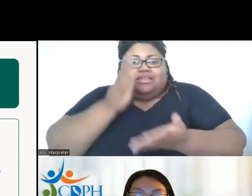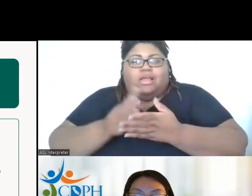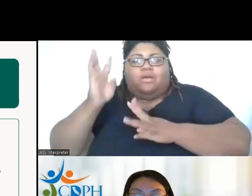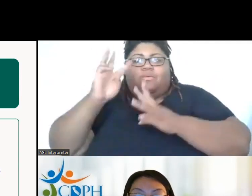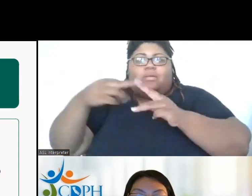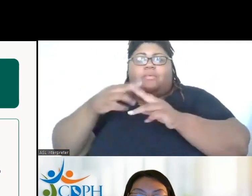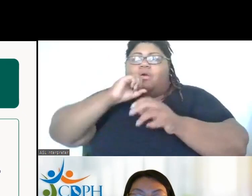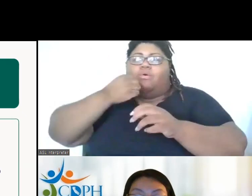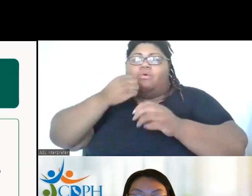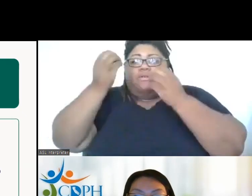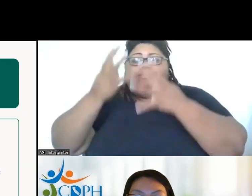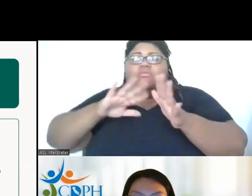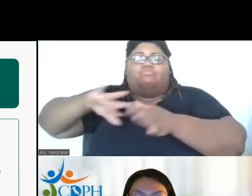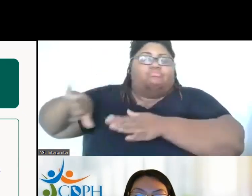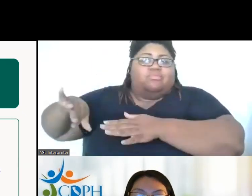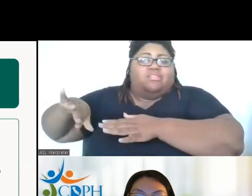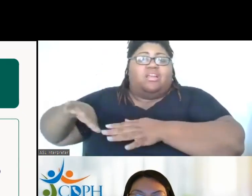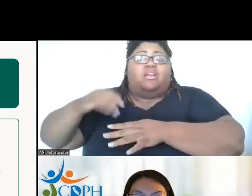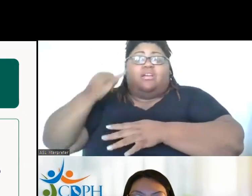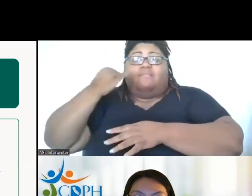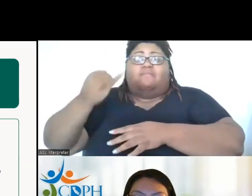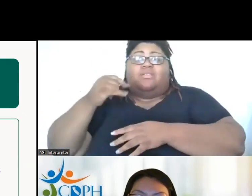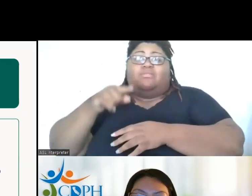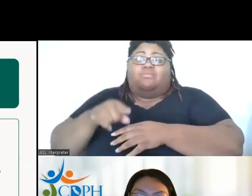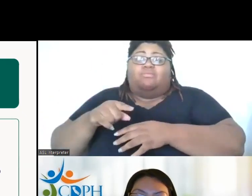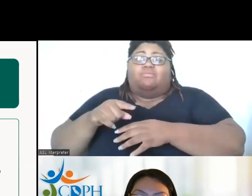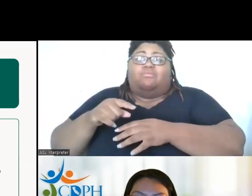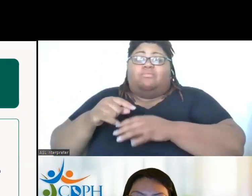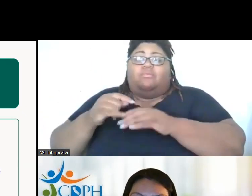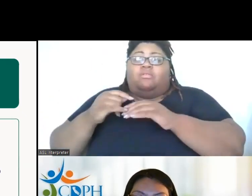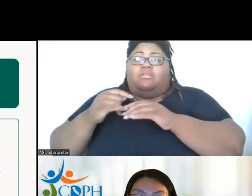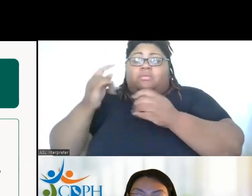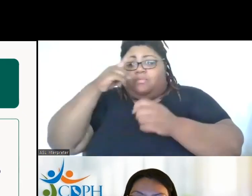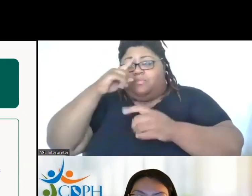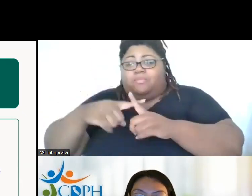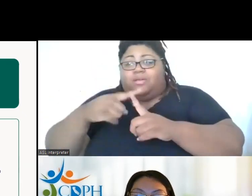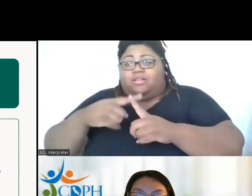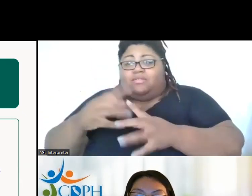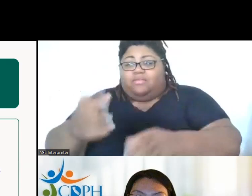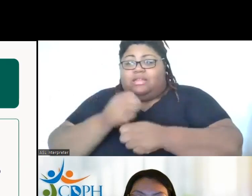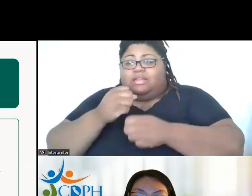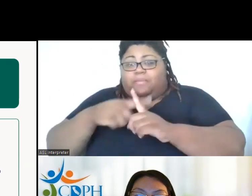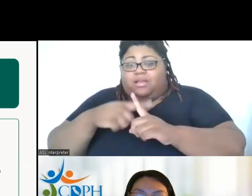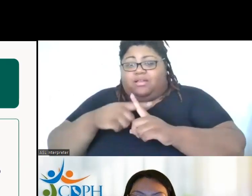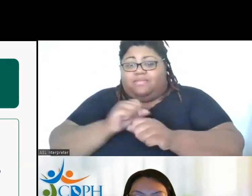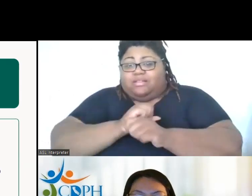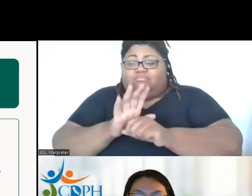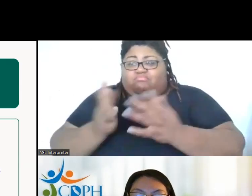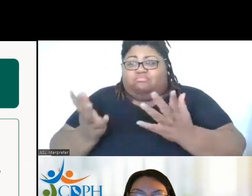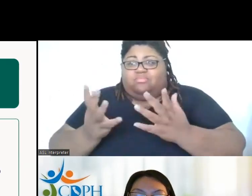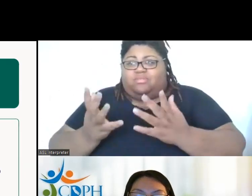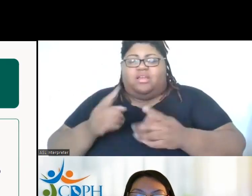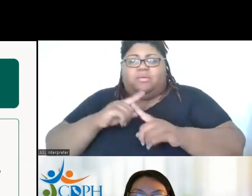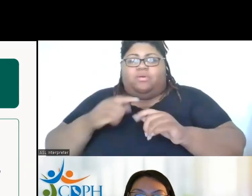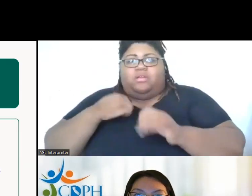positive, that you should actually isolate and seek treatment. And that's not to say everybody will qualify, but again, what's happened is